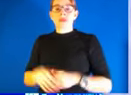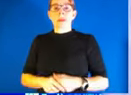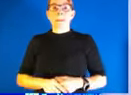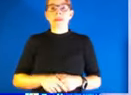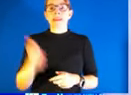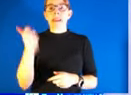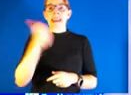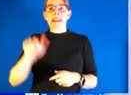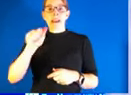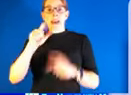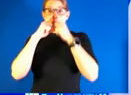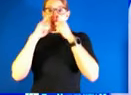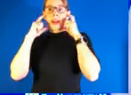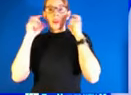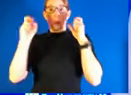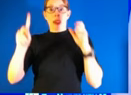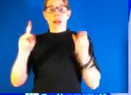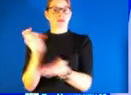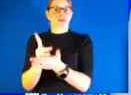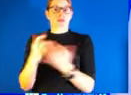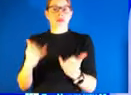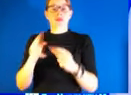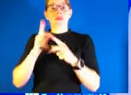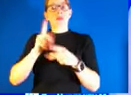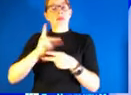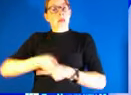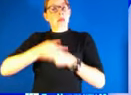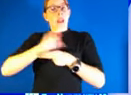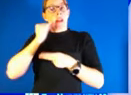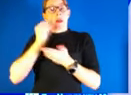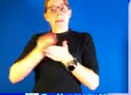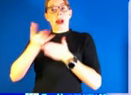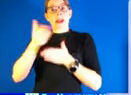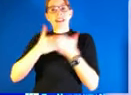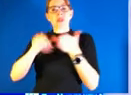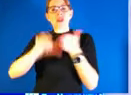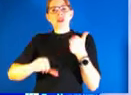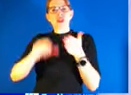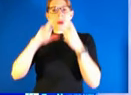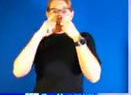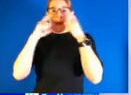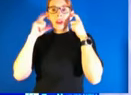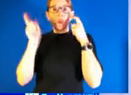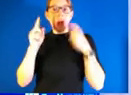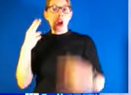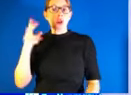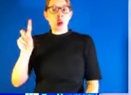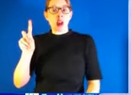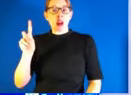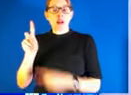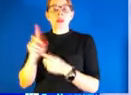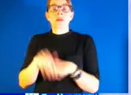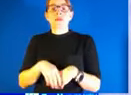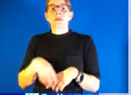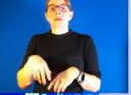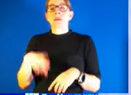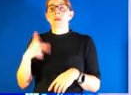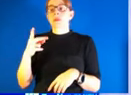is okay. Just be careful if you do go buy some of those surgical masks at the hardware store, at the pharmacy, at the grocery